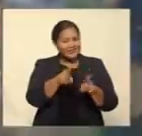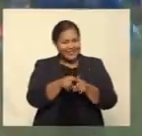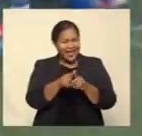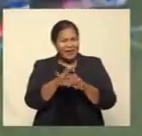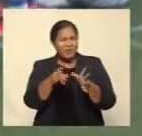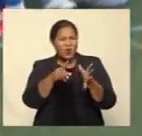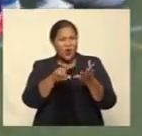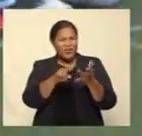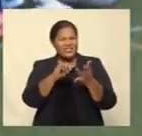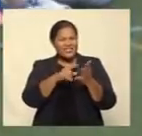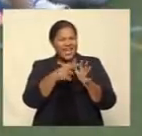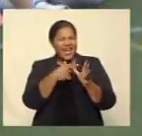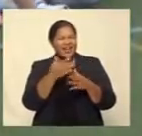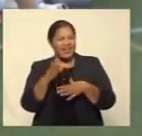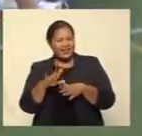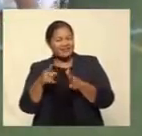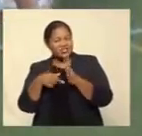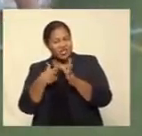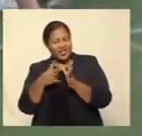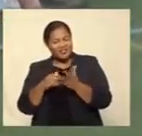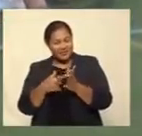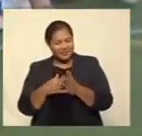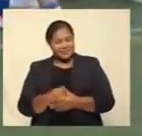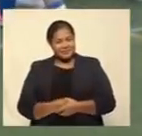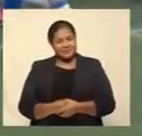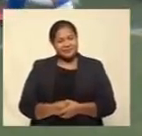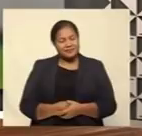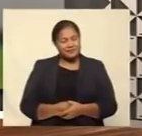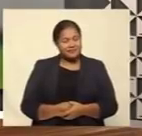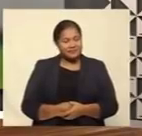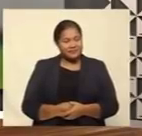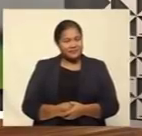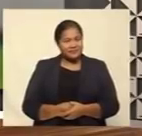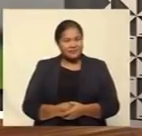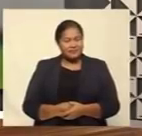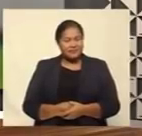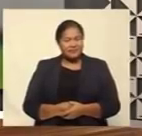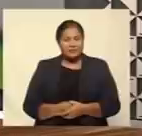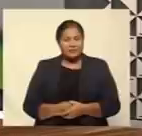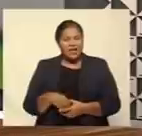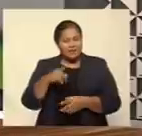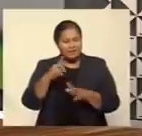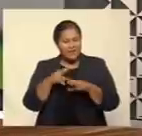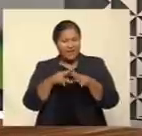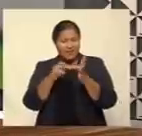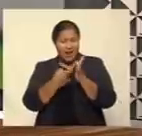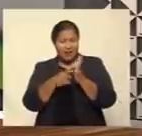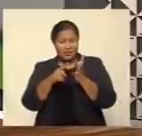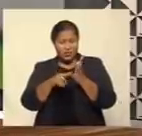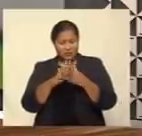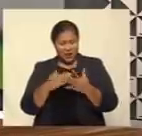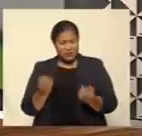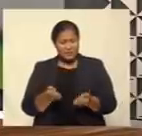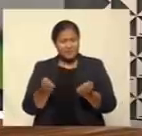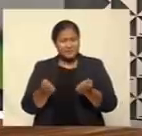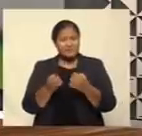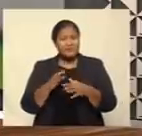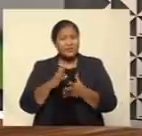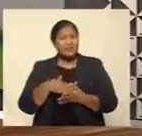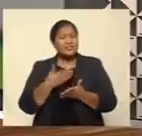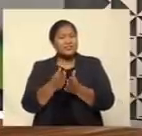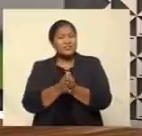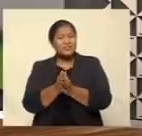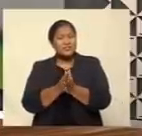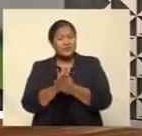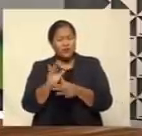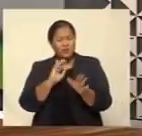Chasa Verimalua. Venina Rakautonga, FBC Sports. The Fiji Rugby Union is encouraged with the interest from private